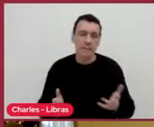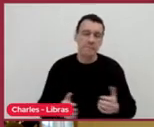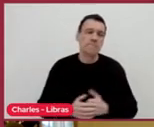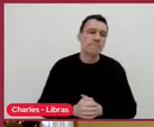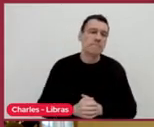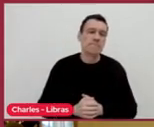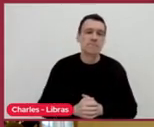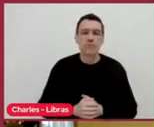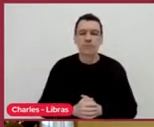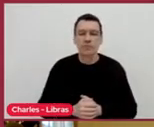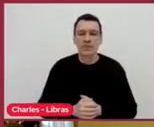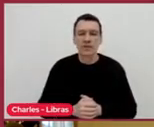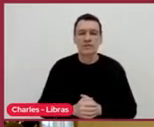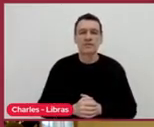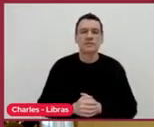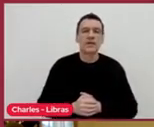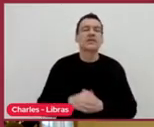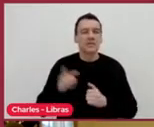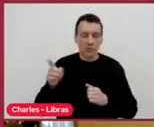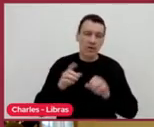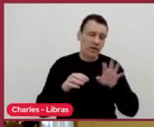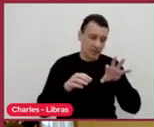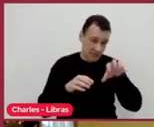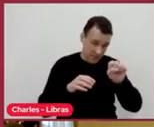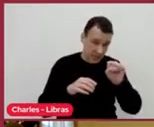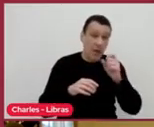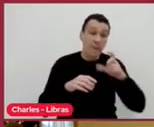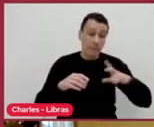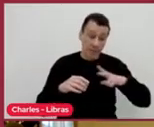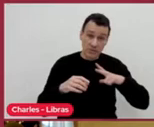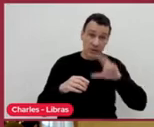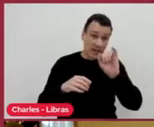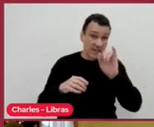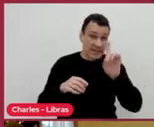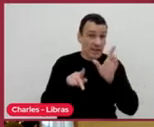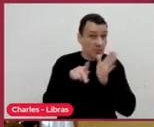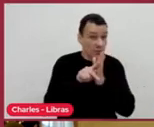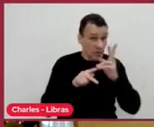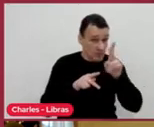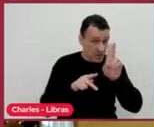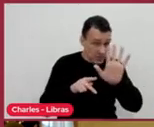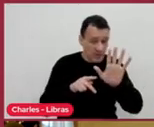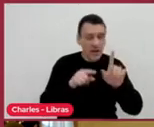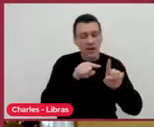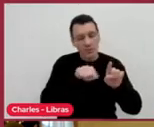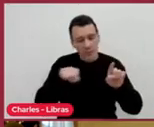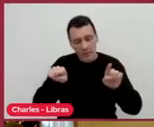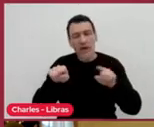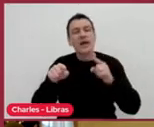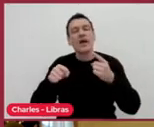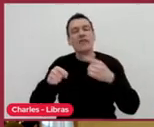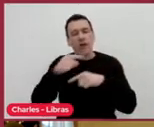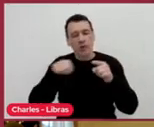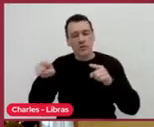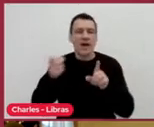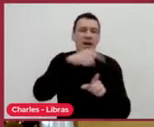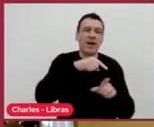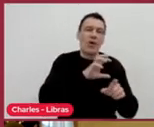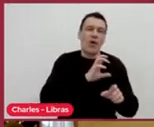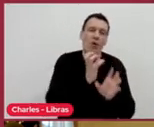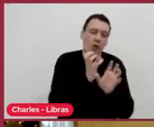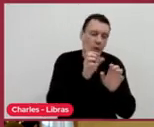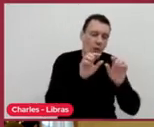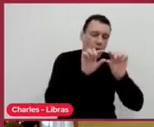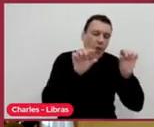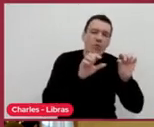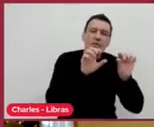inputs, getting the person ID, and then returning the accounts of that person. So supposing I have this kind